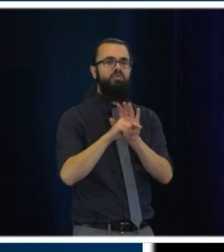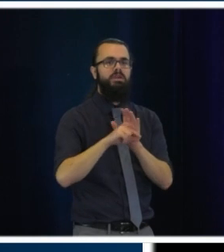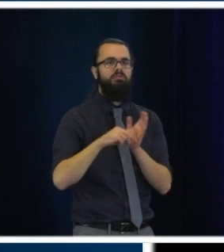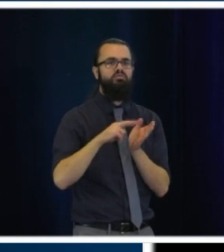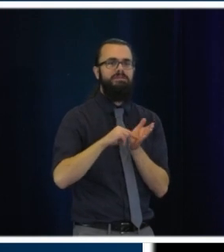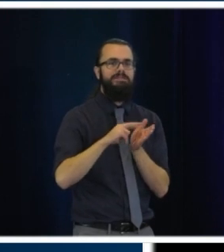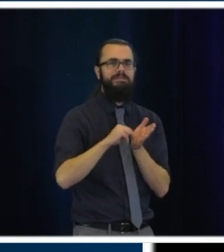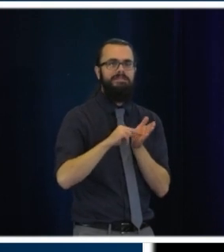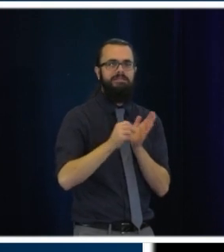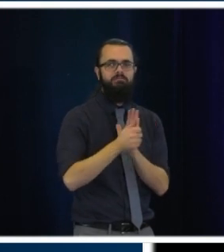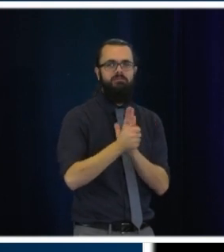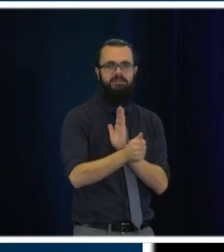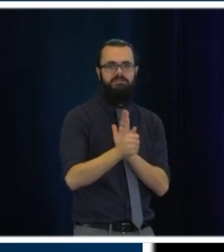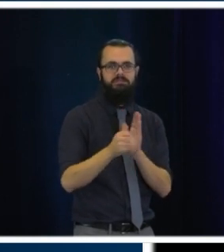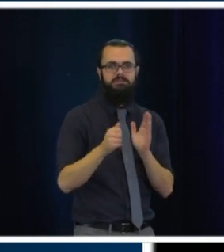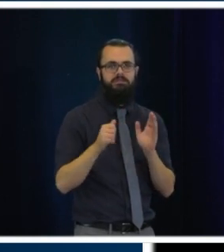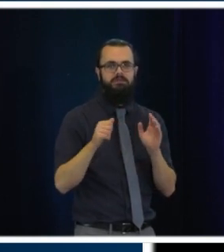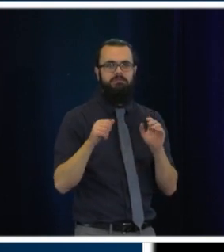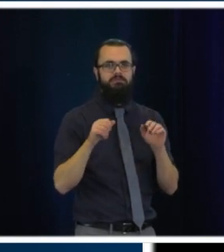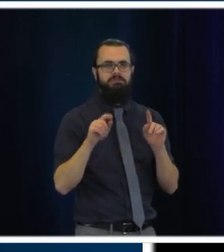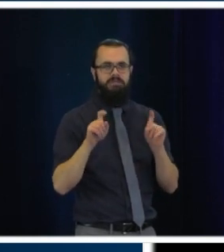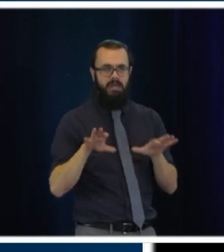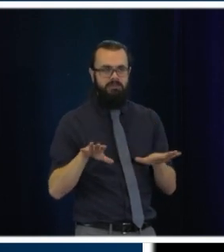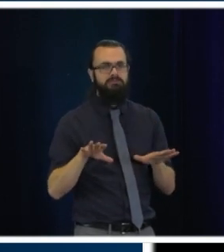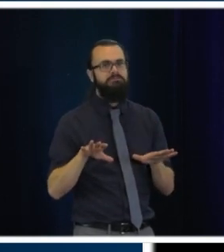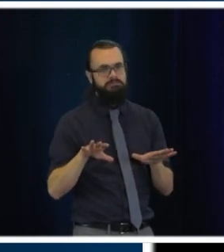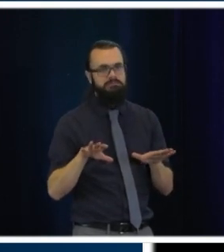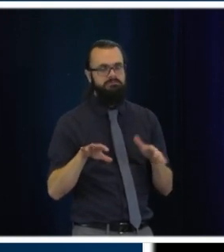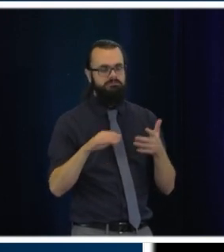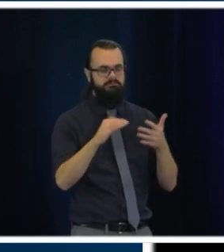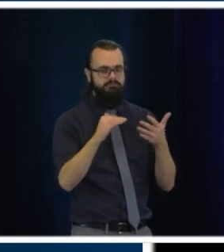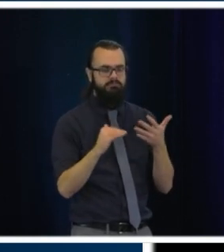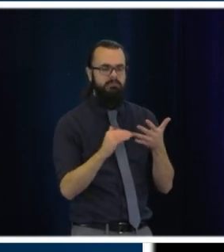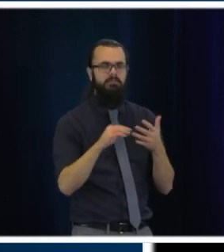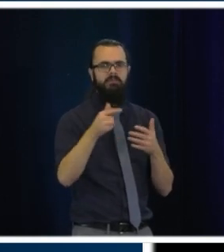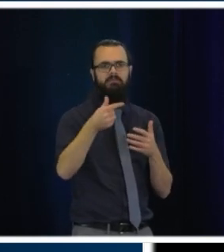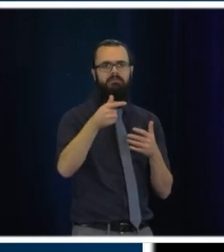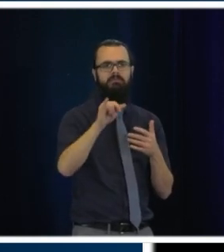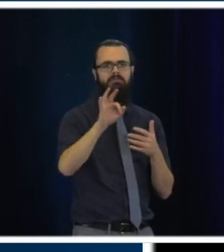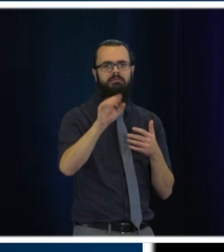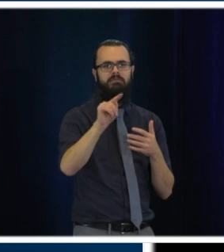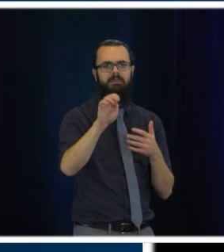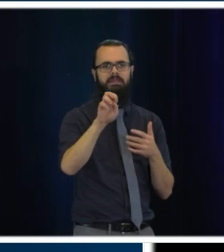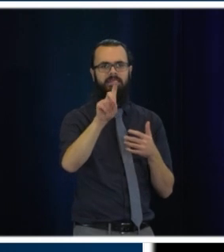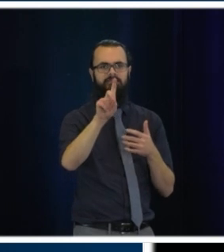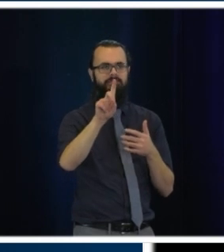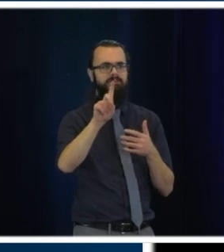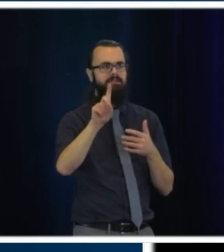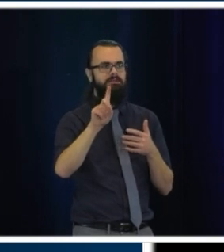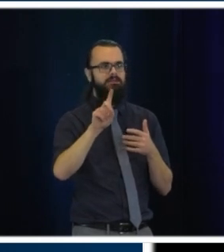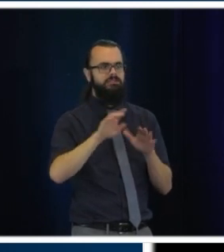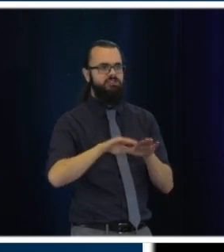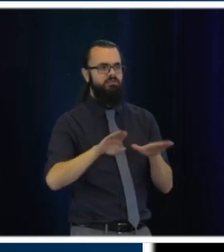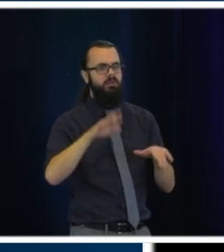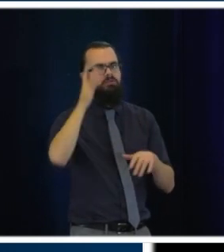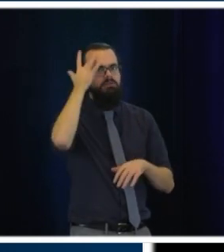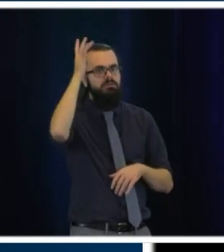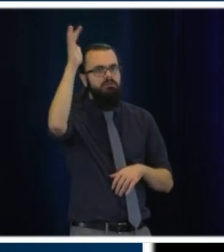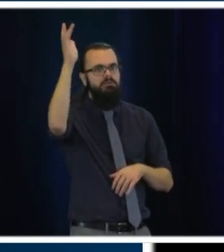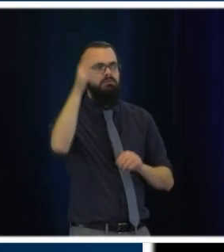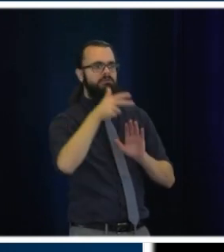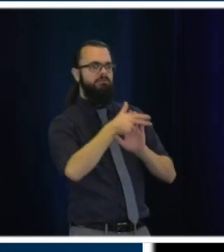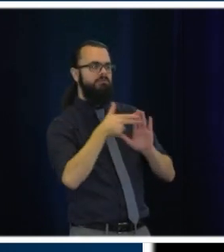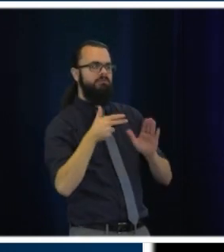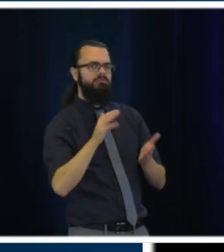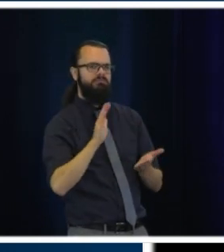see a decrease in the number of gifted children. We see a lot of antisocial behavior, and guess what?